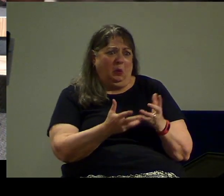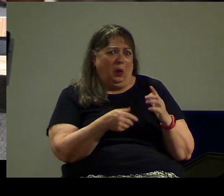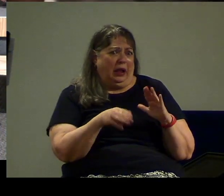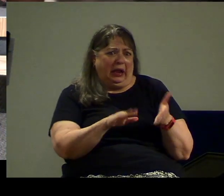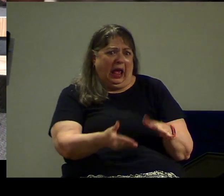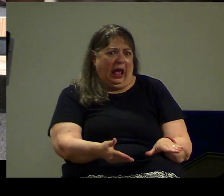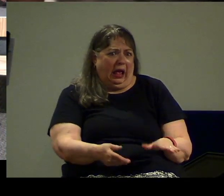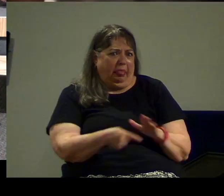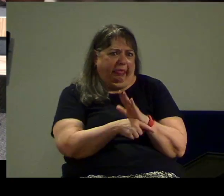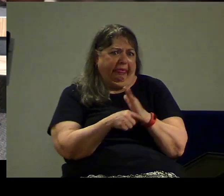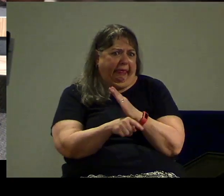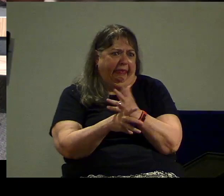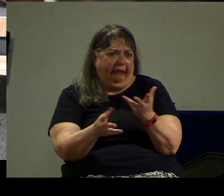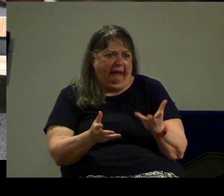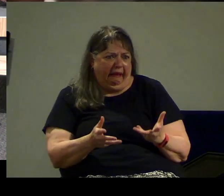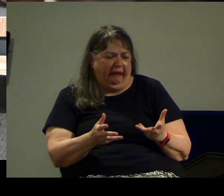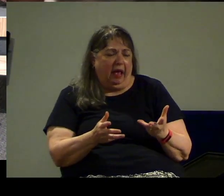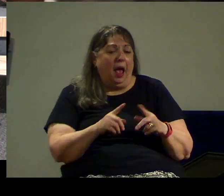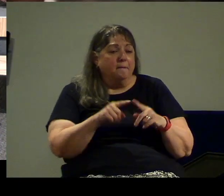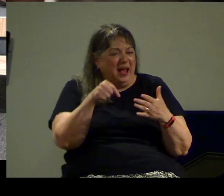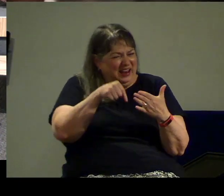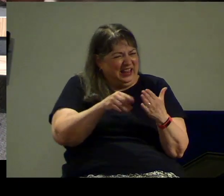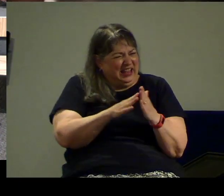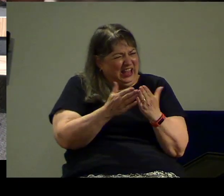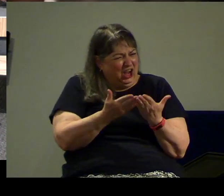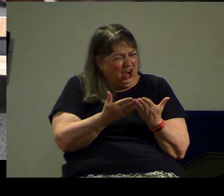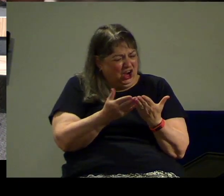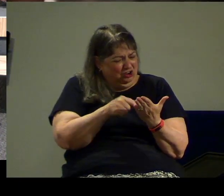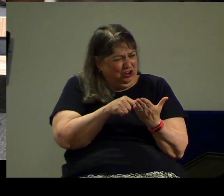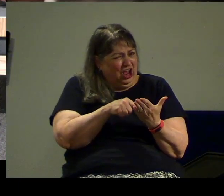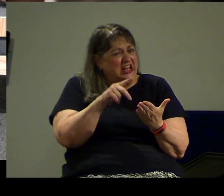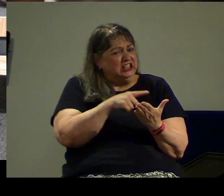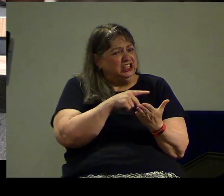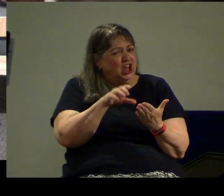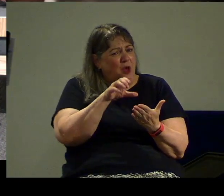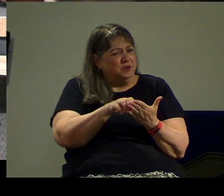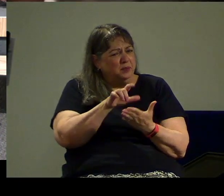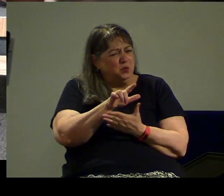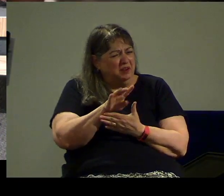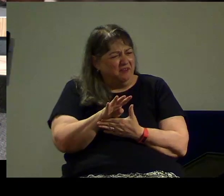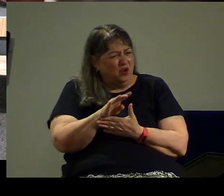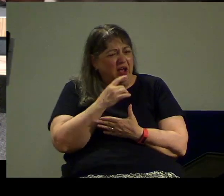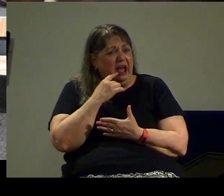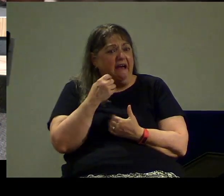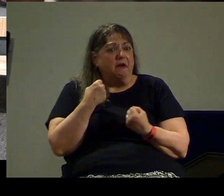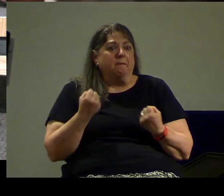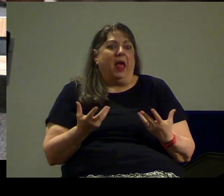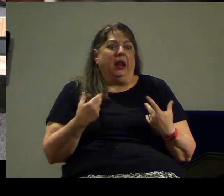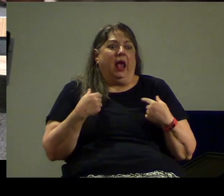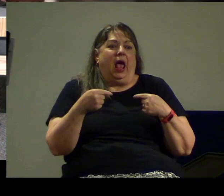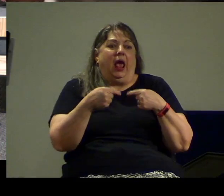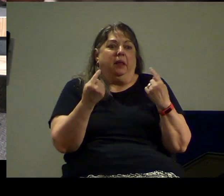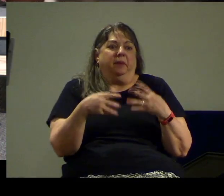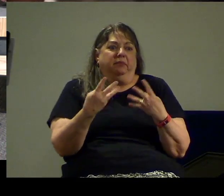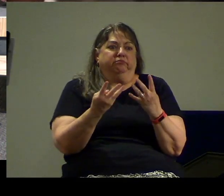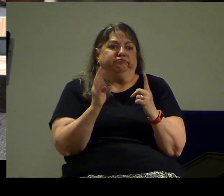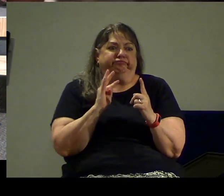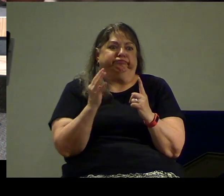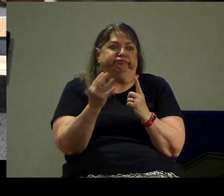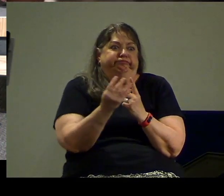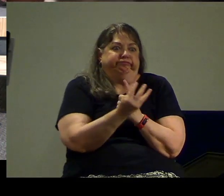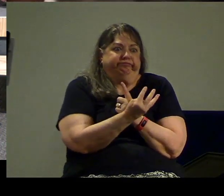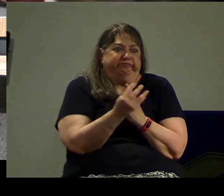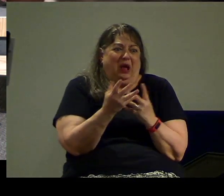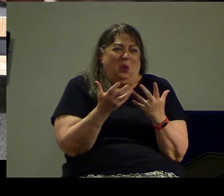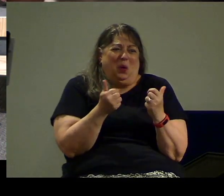psalm, David is in a terrible place. His enemies are surrounding him. His enemies are there to get him. They want to kill him. They